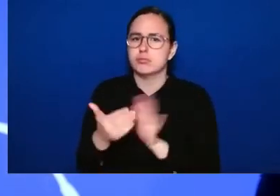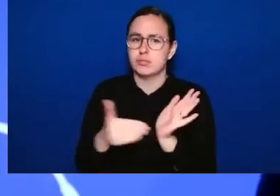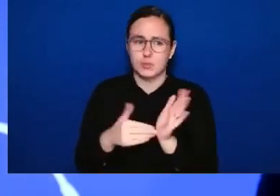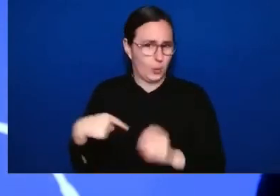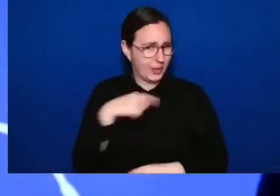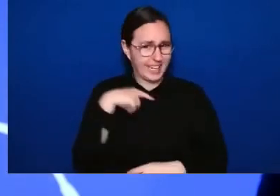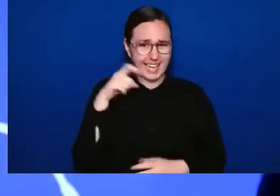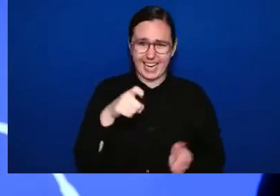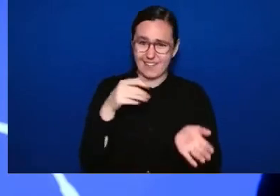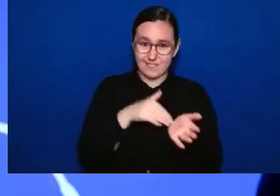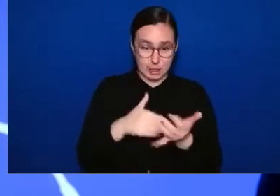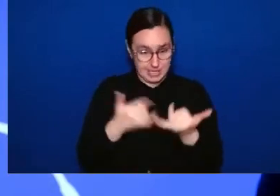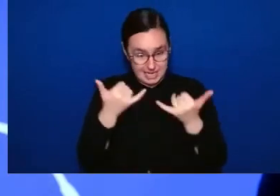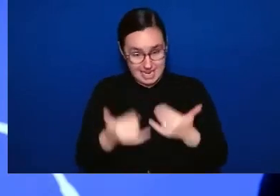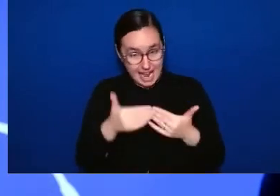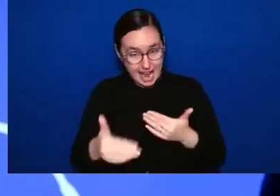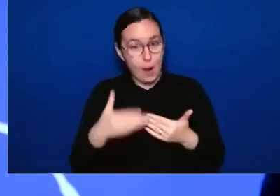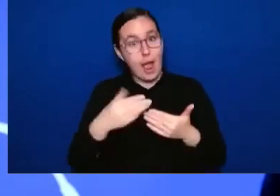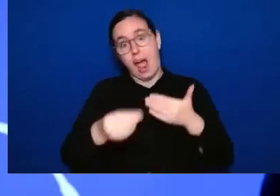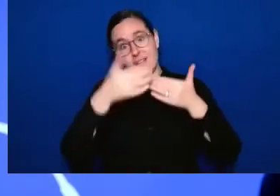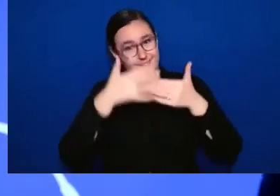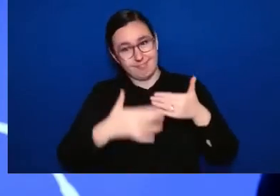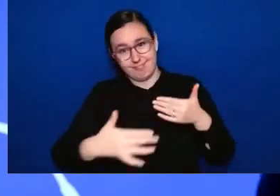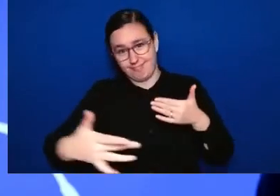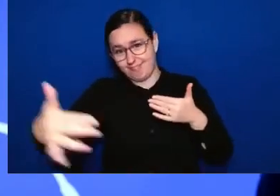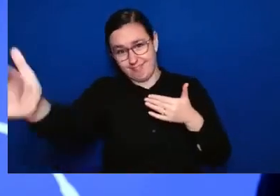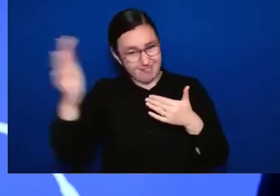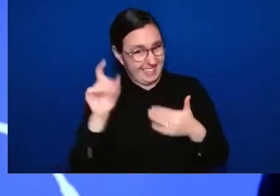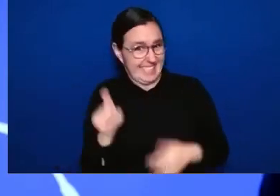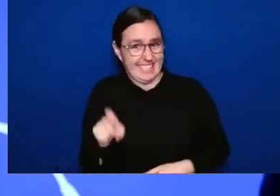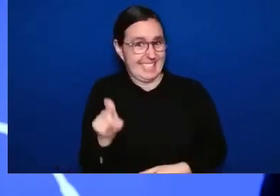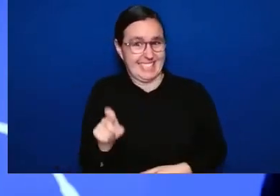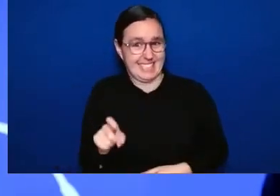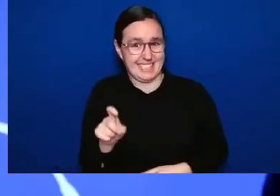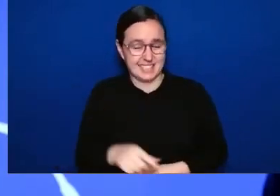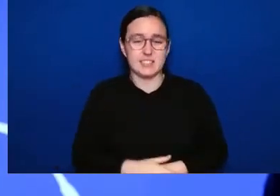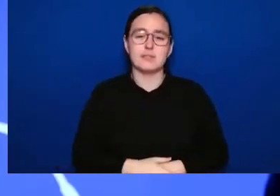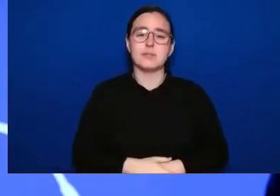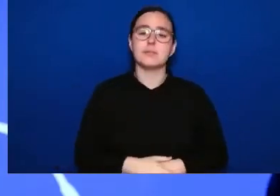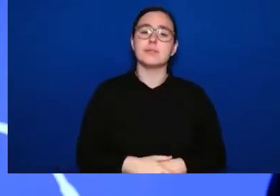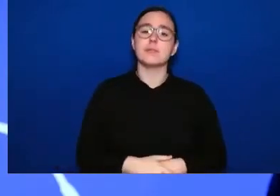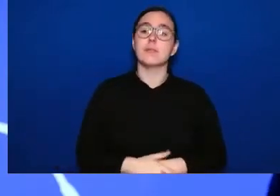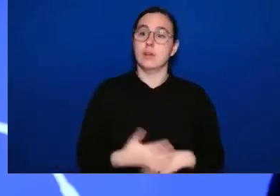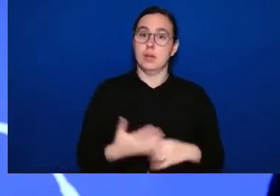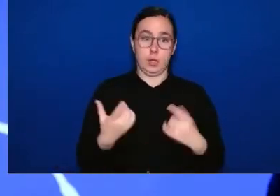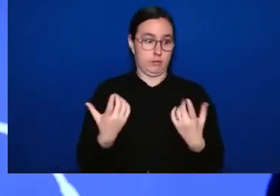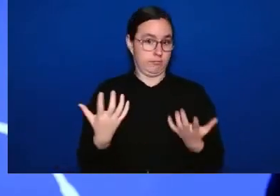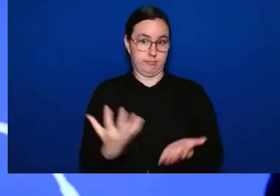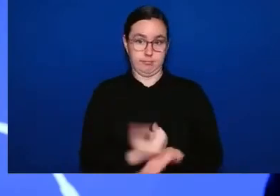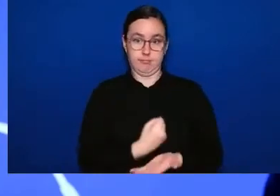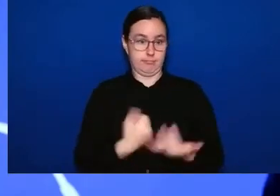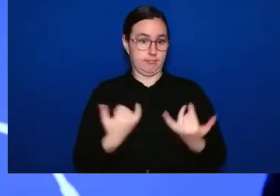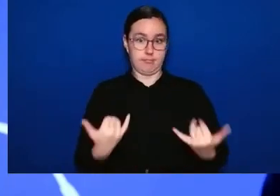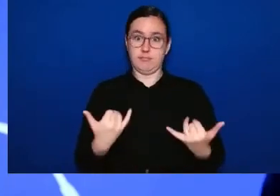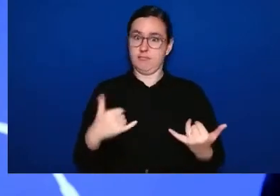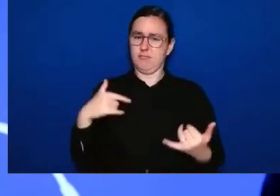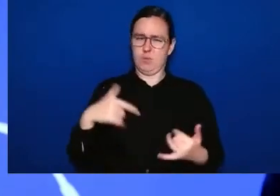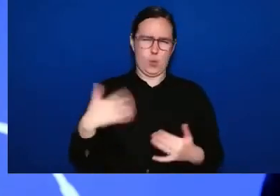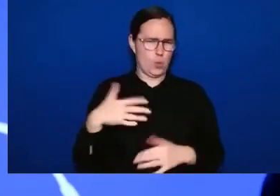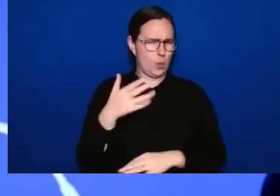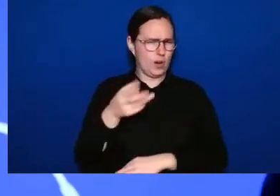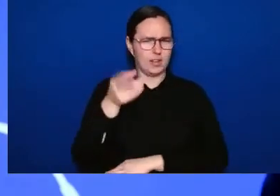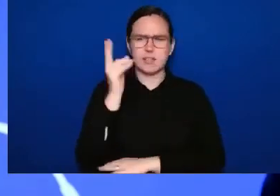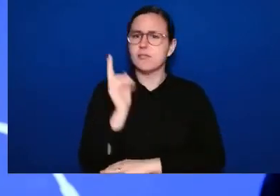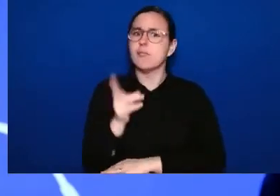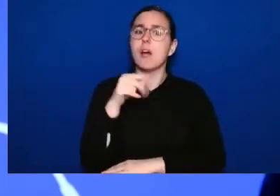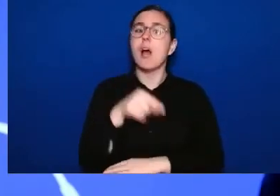care. And these actions, historic actions today, will help address that need in a meaningful way. There are